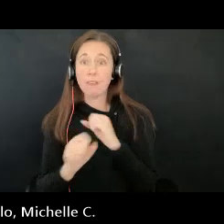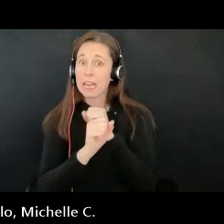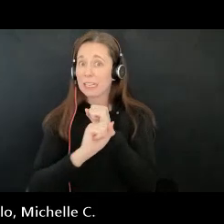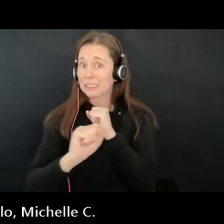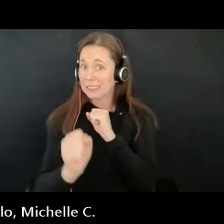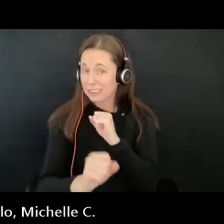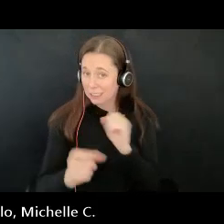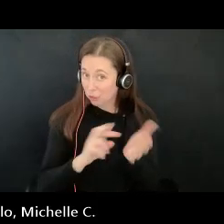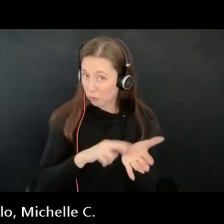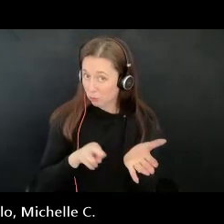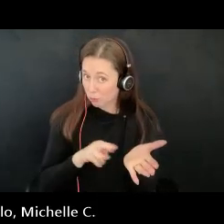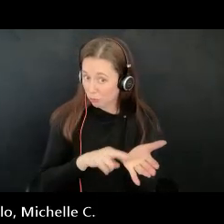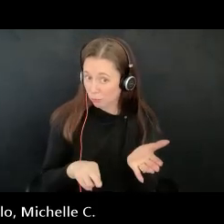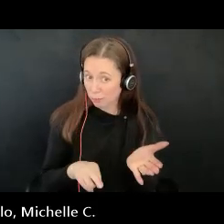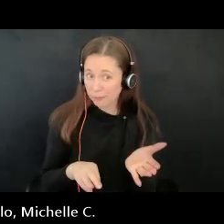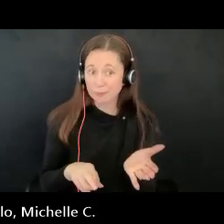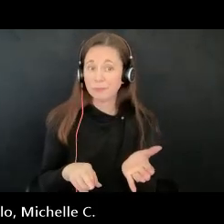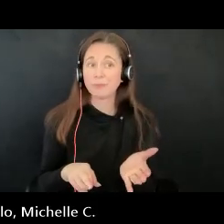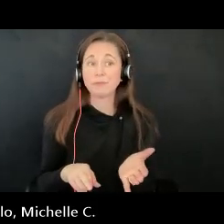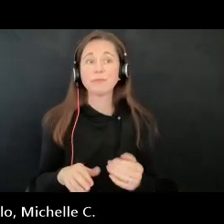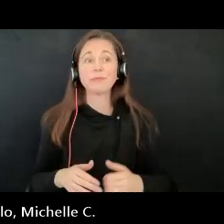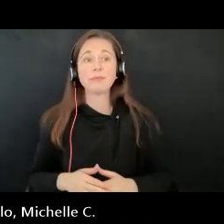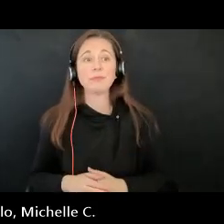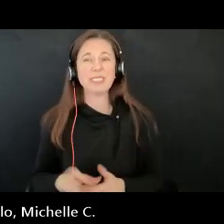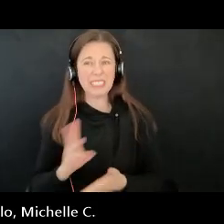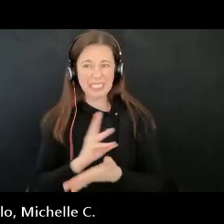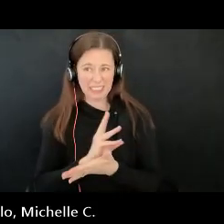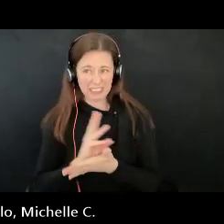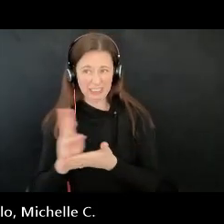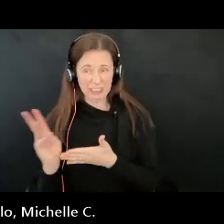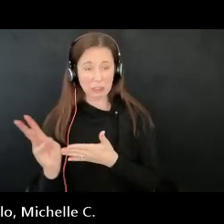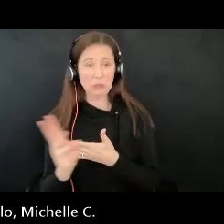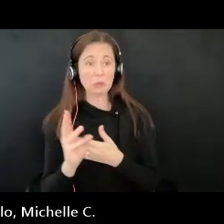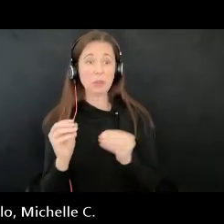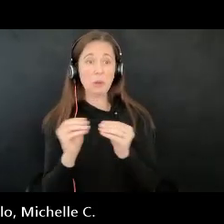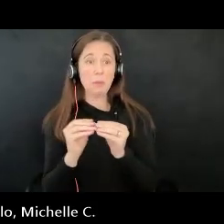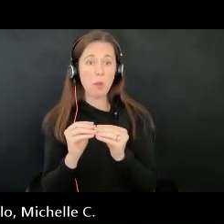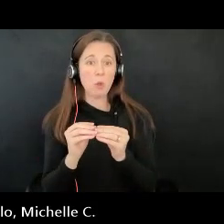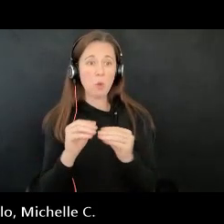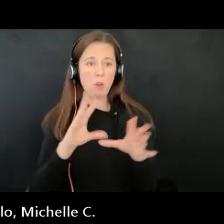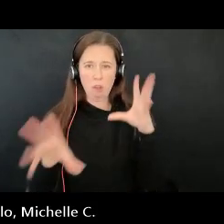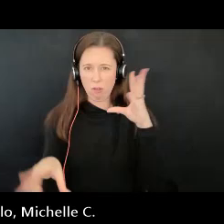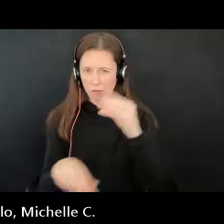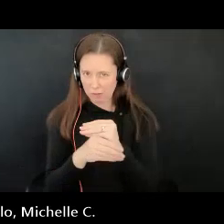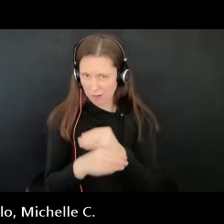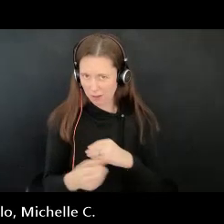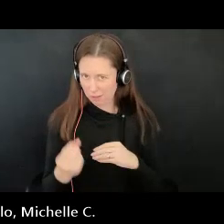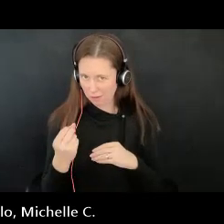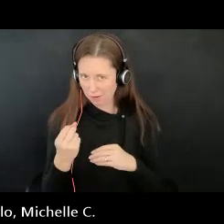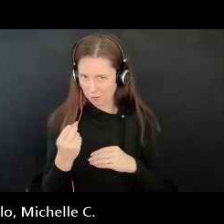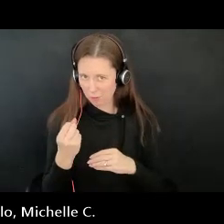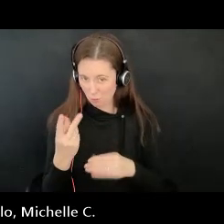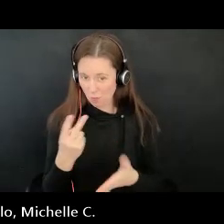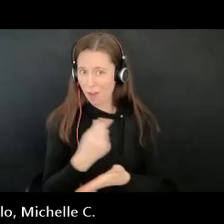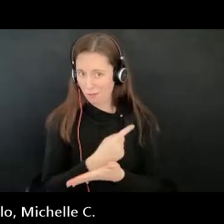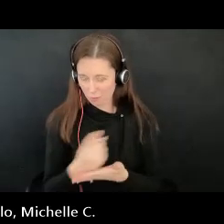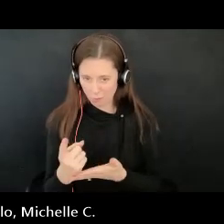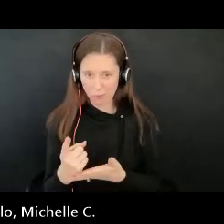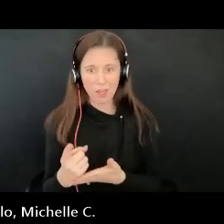research even further, another additional 6 weeks, totaling 12 weeks, because I was finding such cool things. And